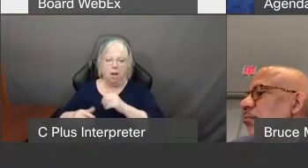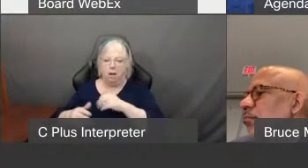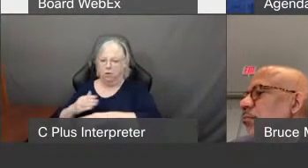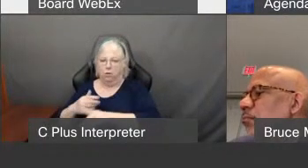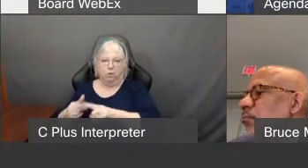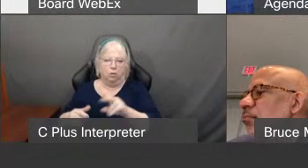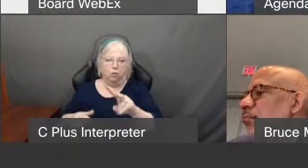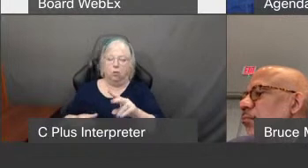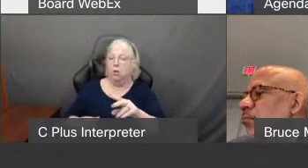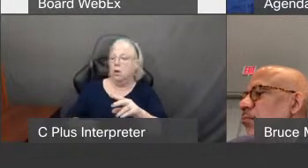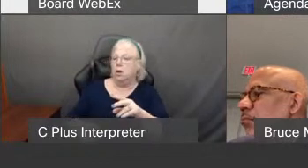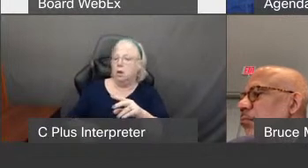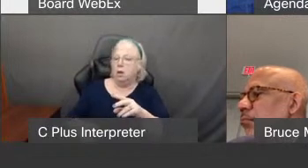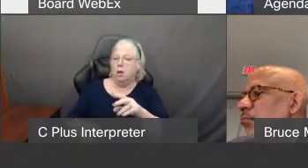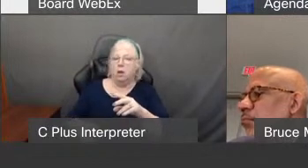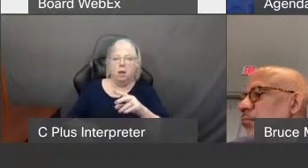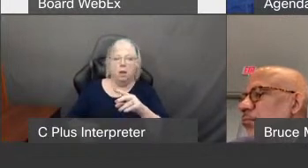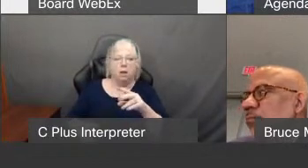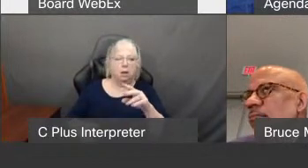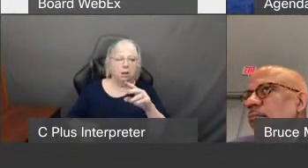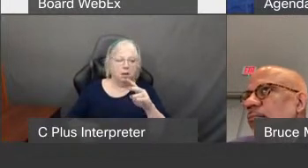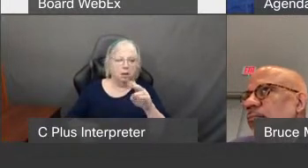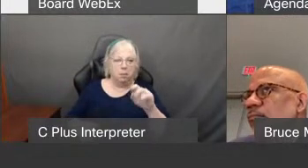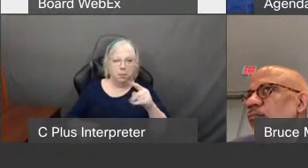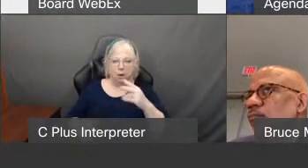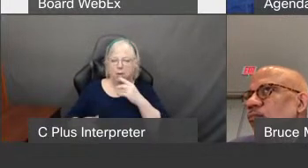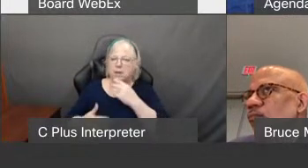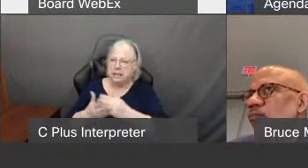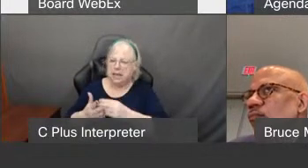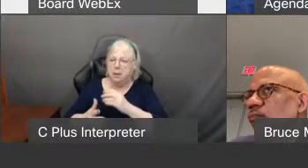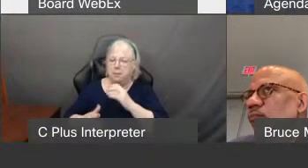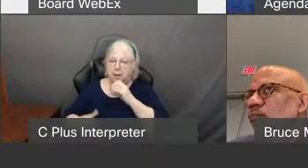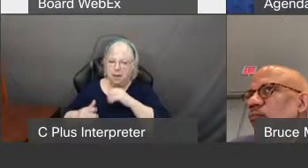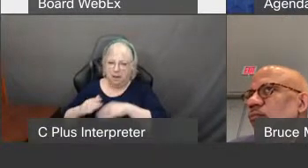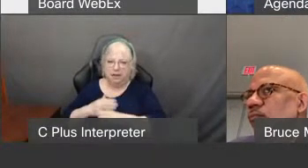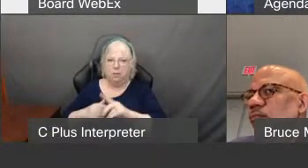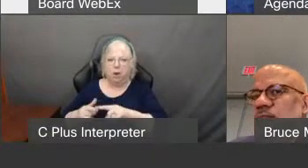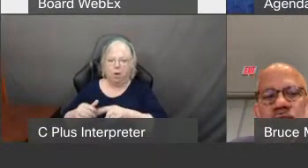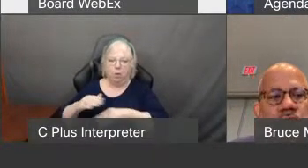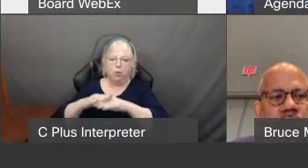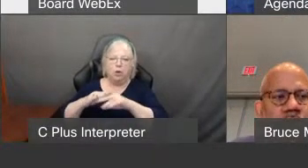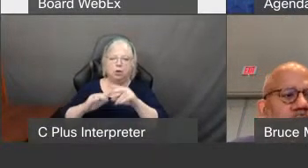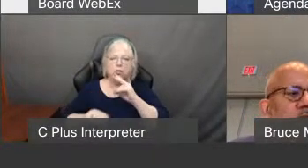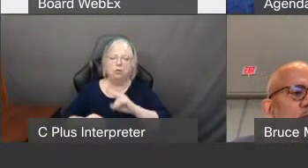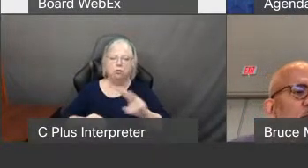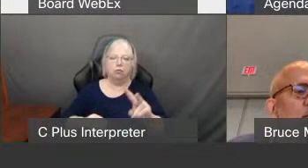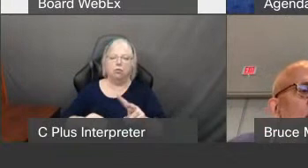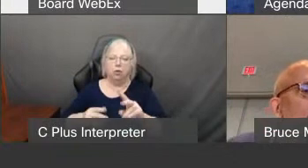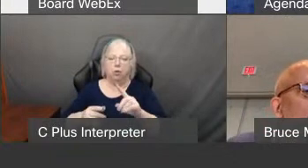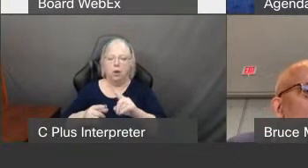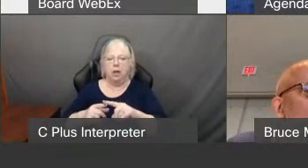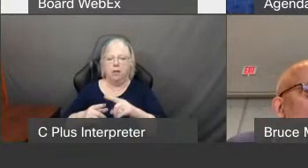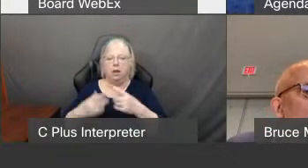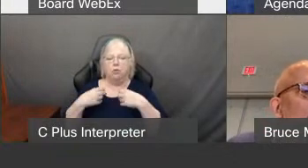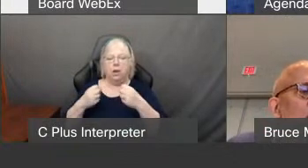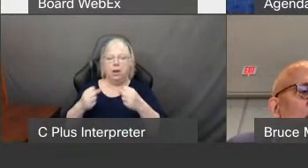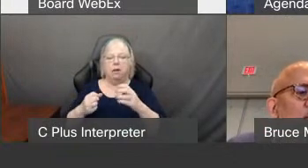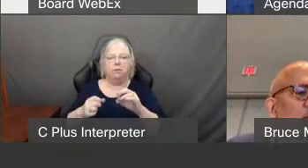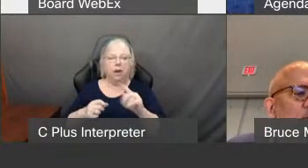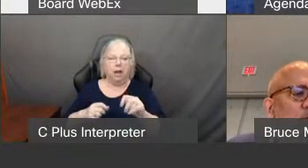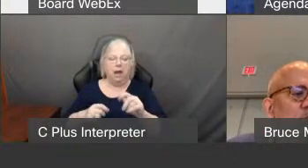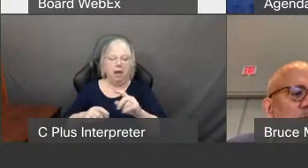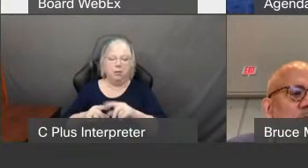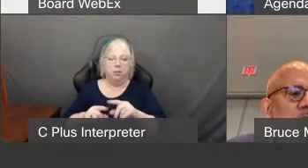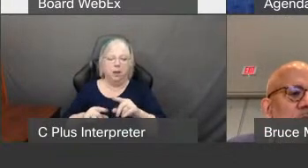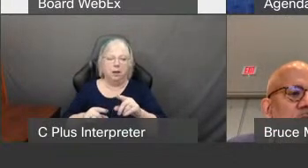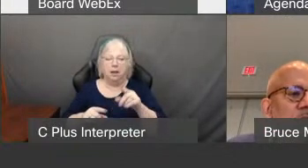some 0 to 2 money that was part of the Recovery Act. But that, of course, just as we talked about earlier with the